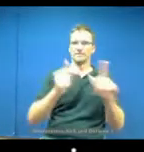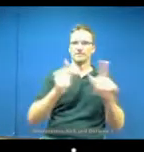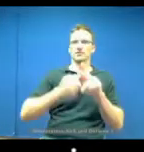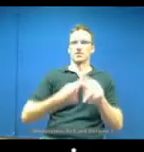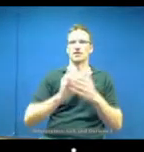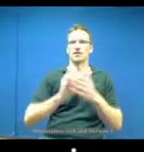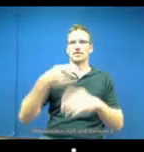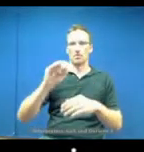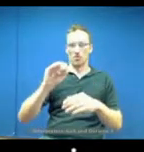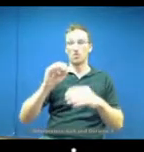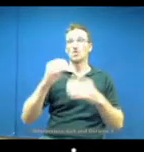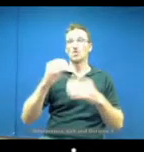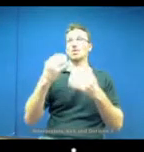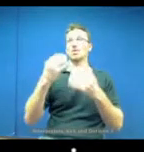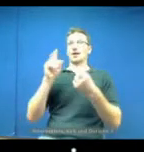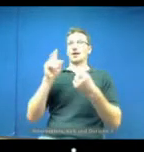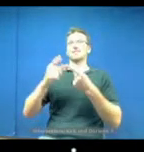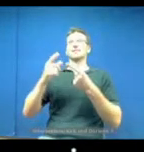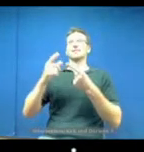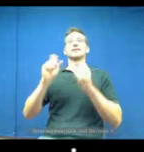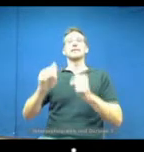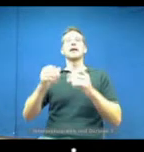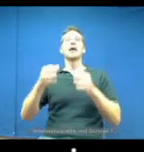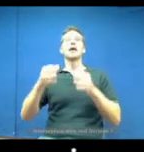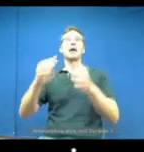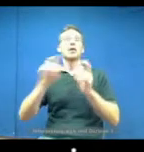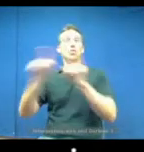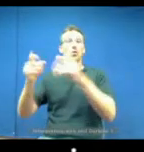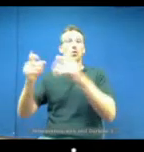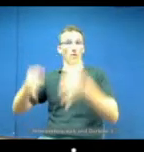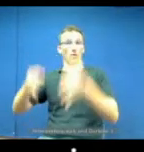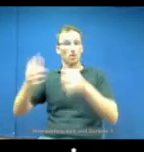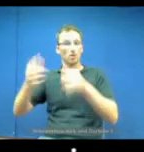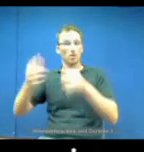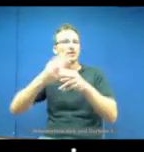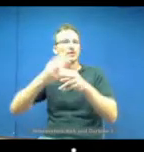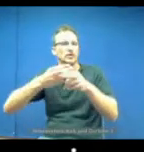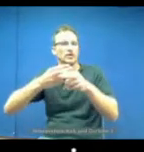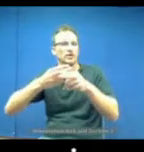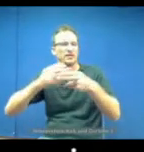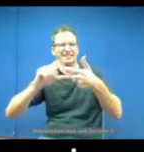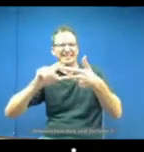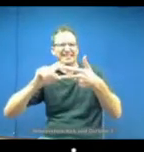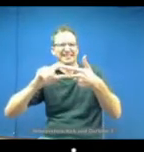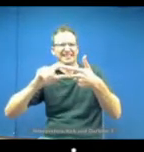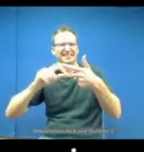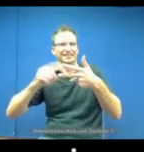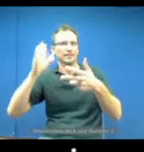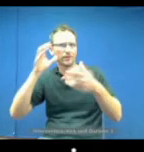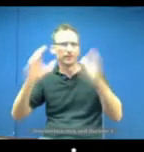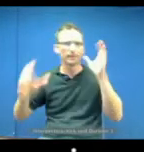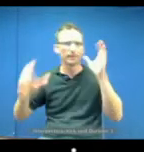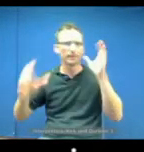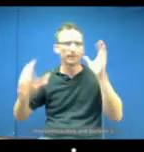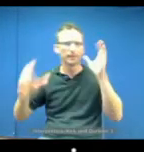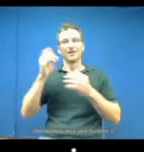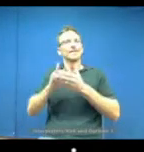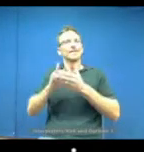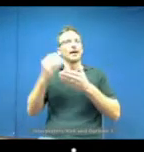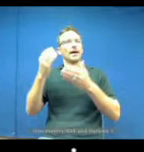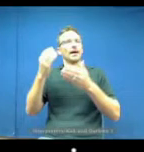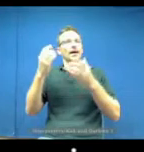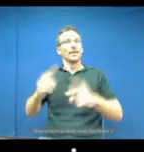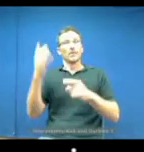hearing, and that's usually in a couple of days. And this was designed for that gap between Friday and Monday morning.